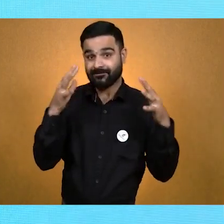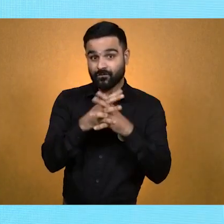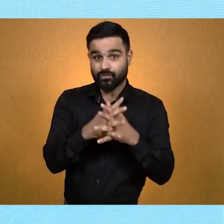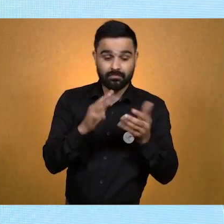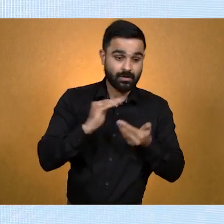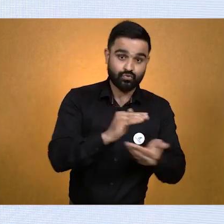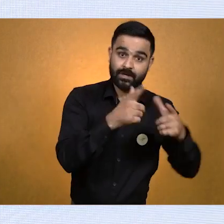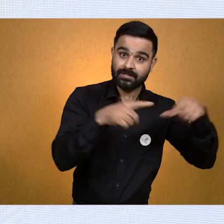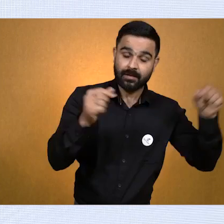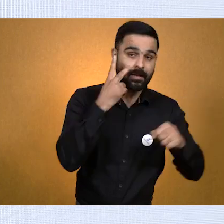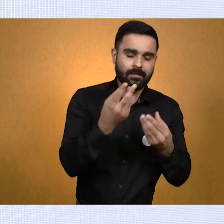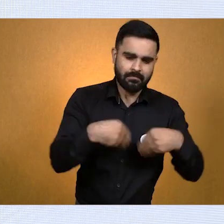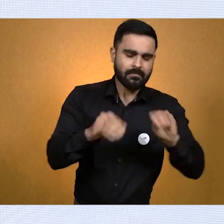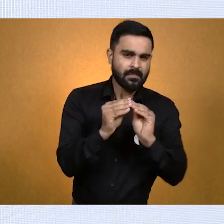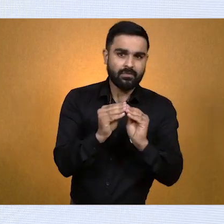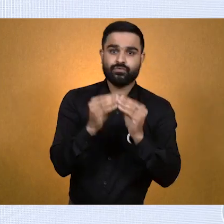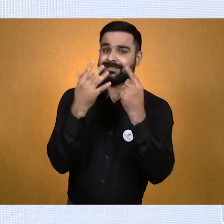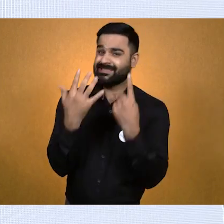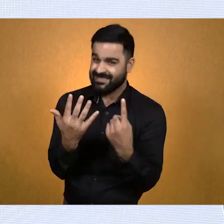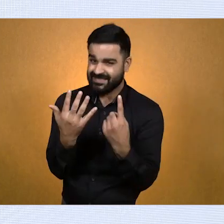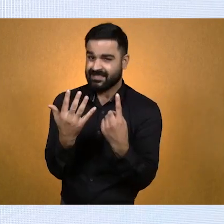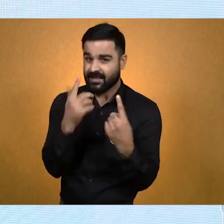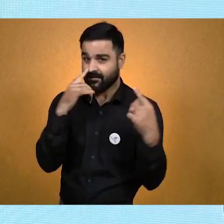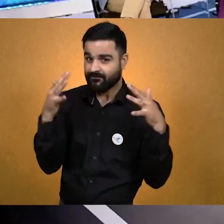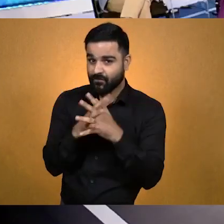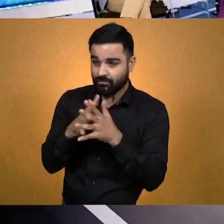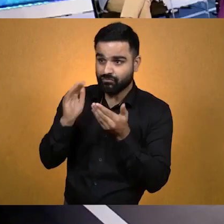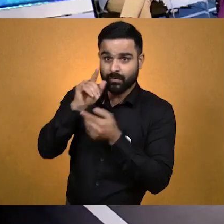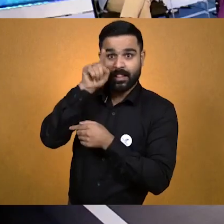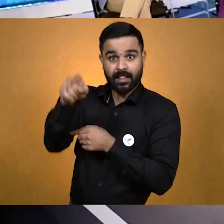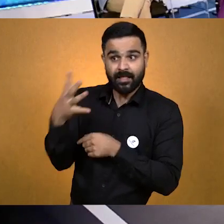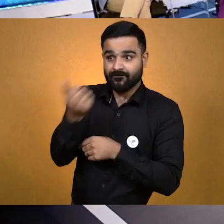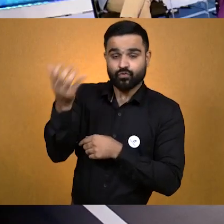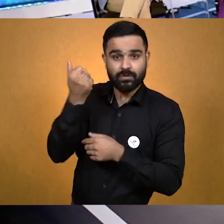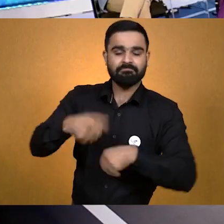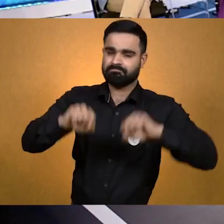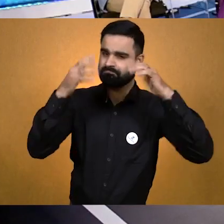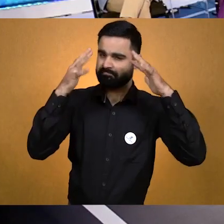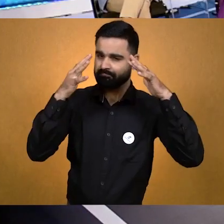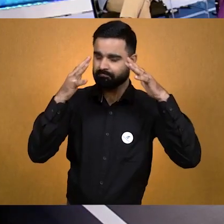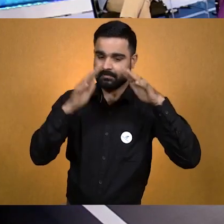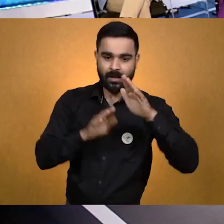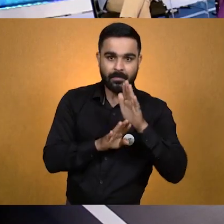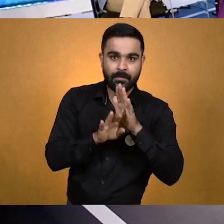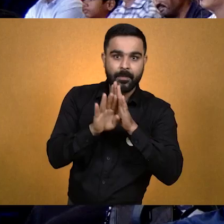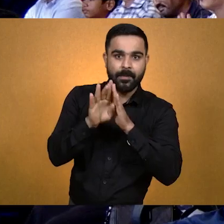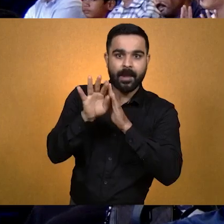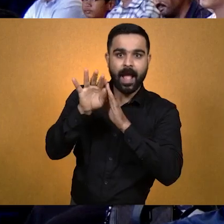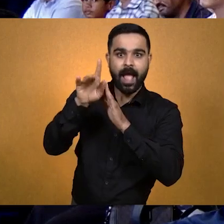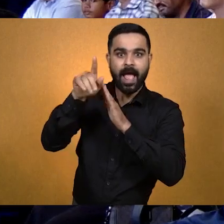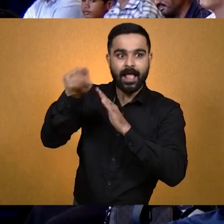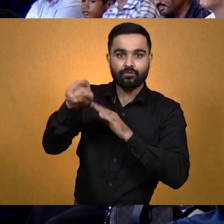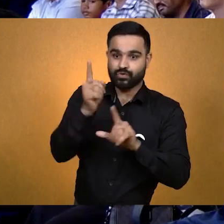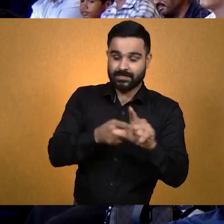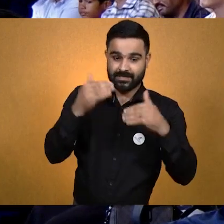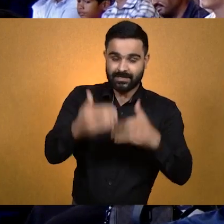won in Tokyo, and we are looking almost at 6 women medals there. So the graph is going up, and this year